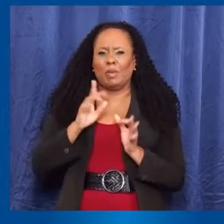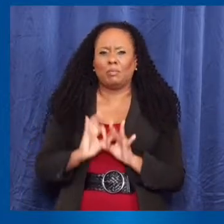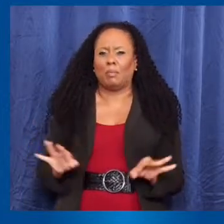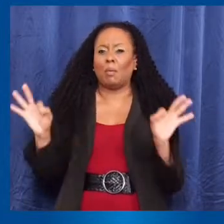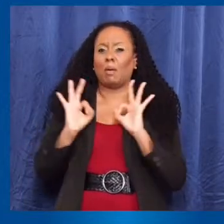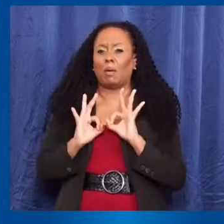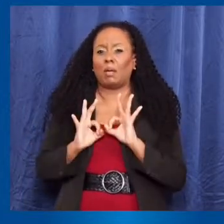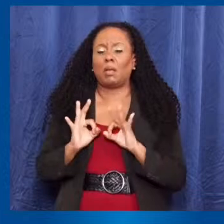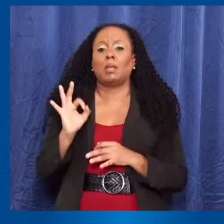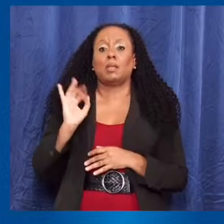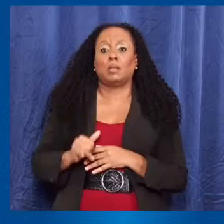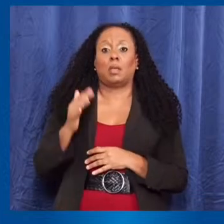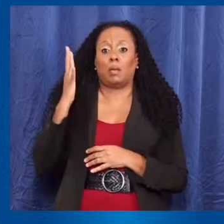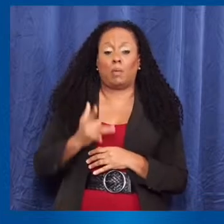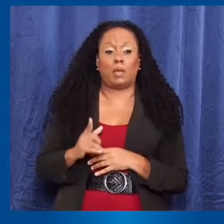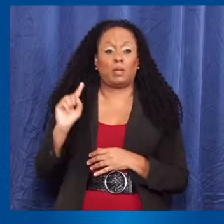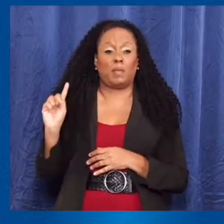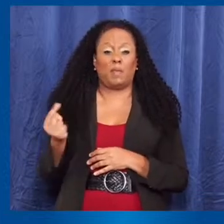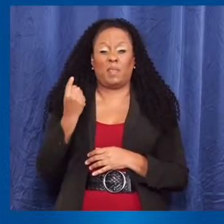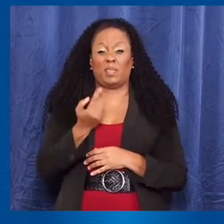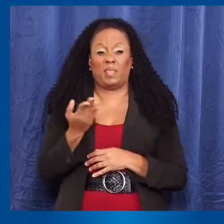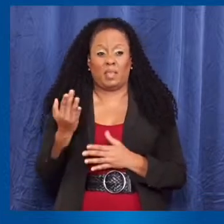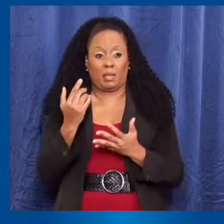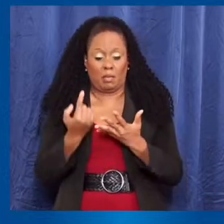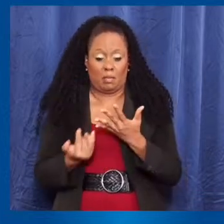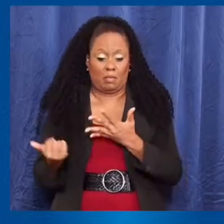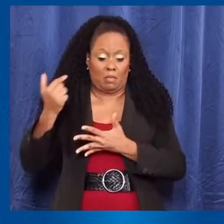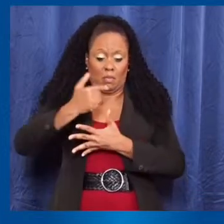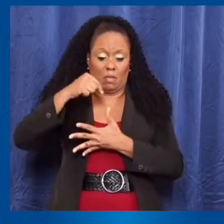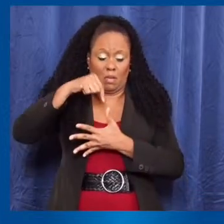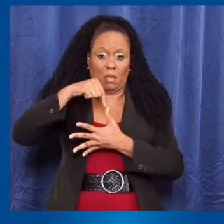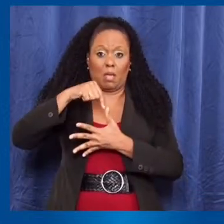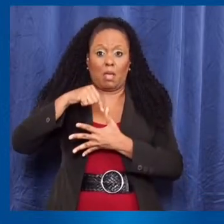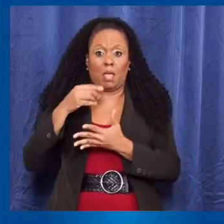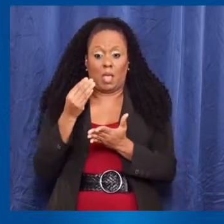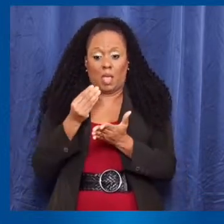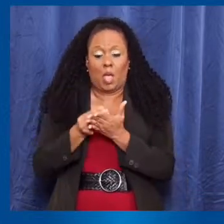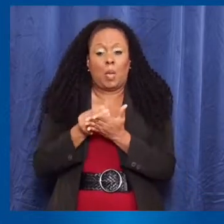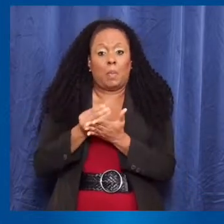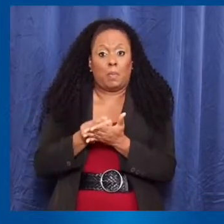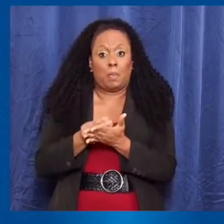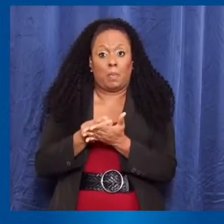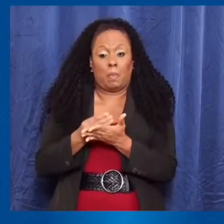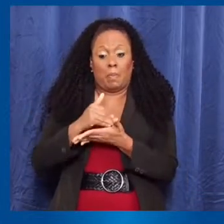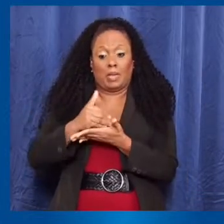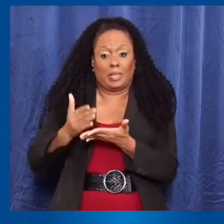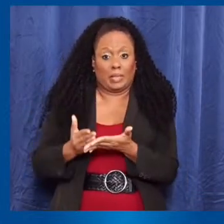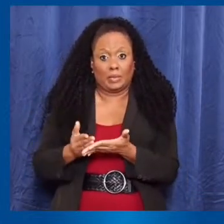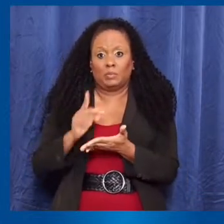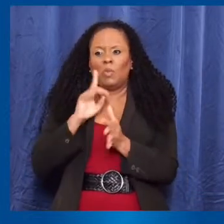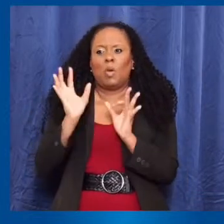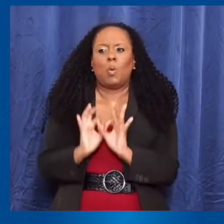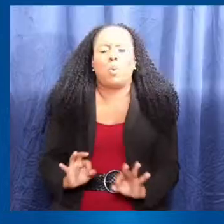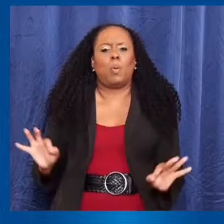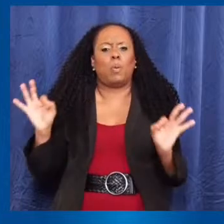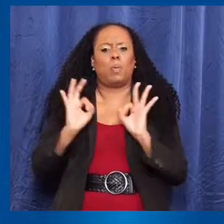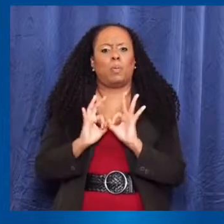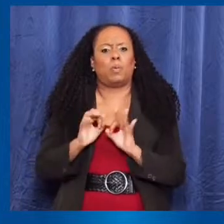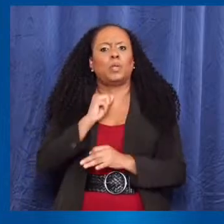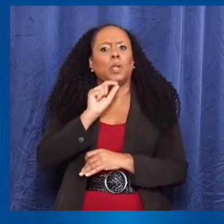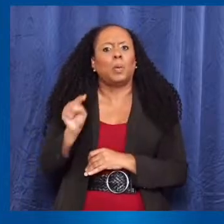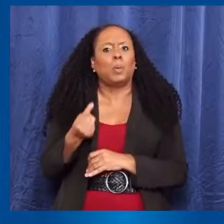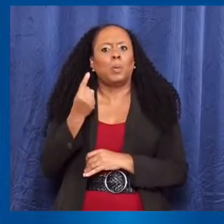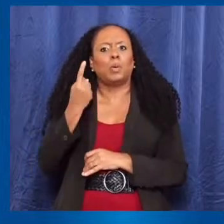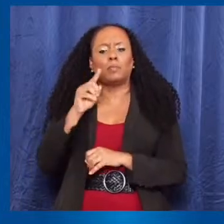That is why the first item on the agenda, budgetary and fiscal space, is absolutely critical, not just to